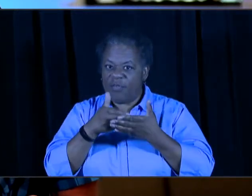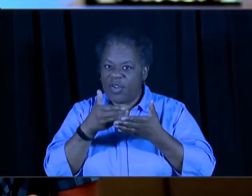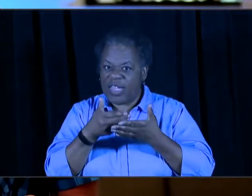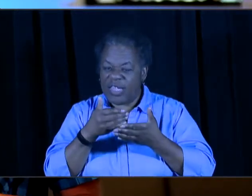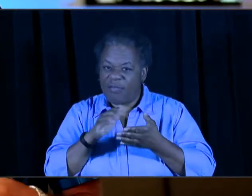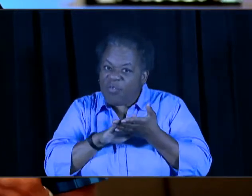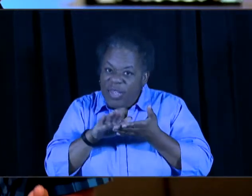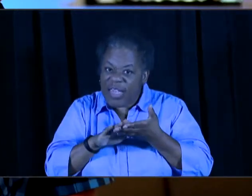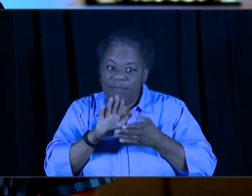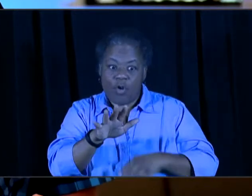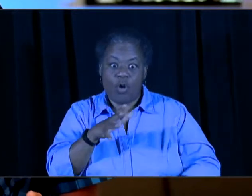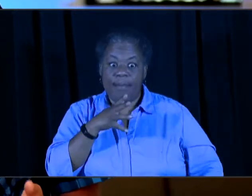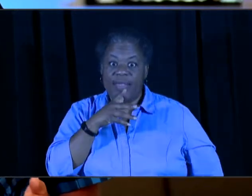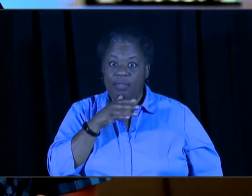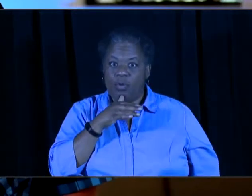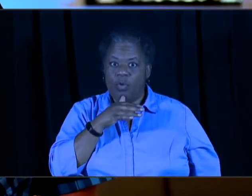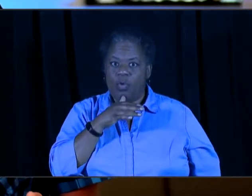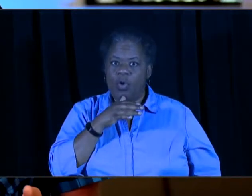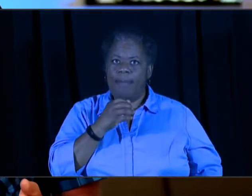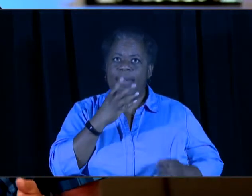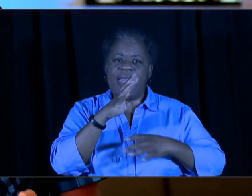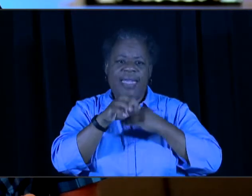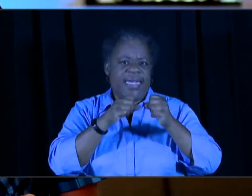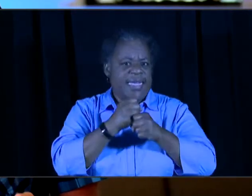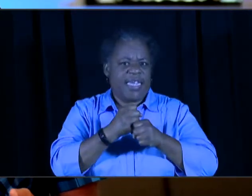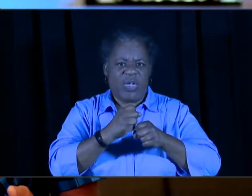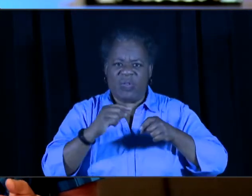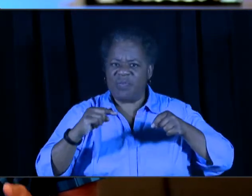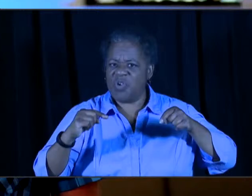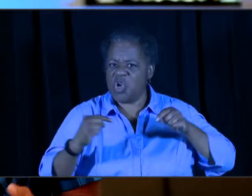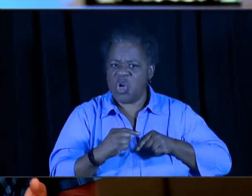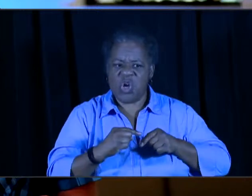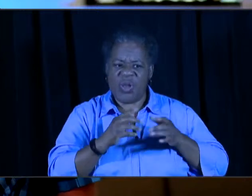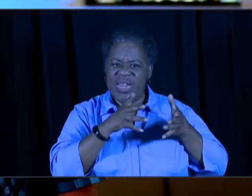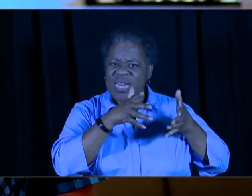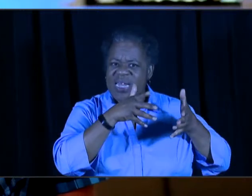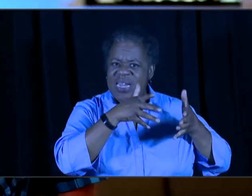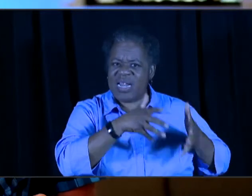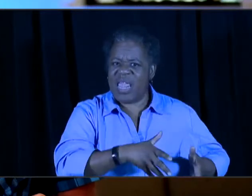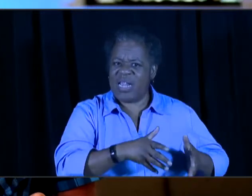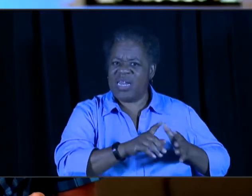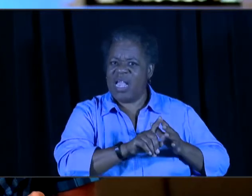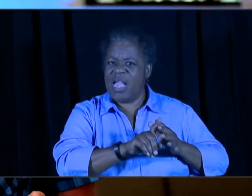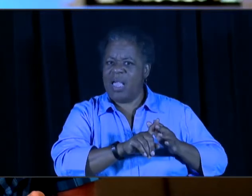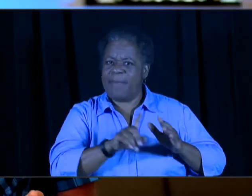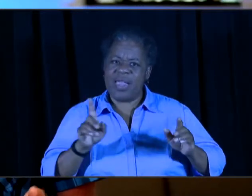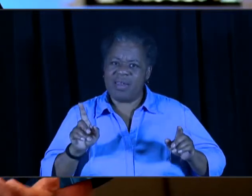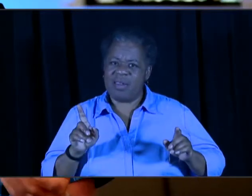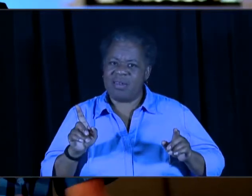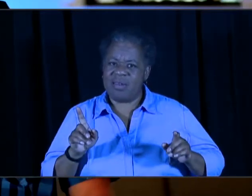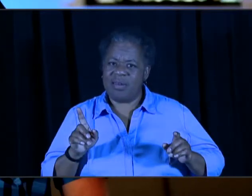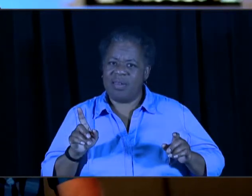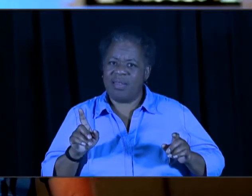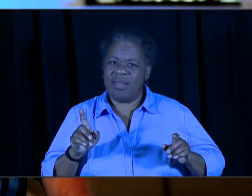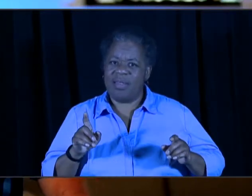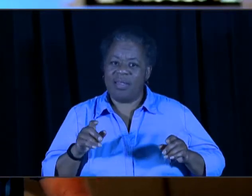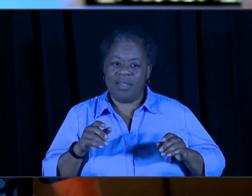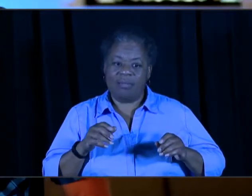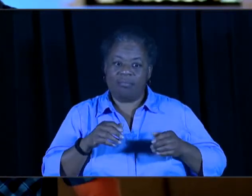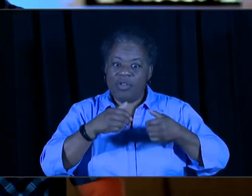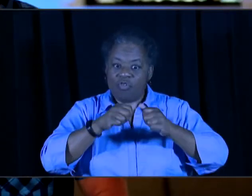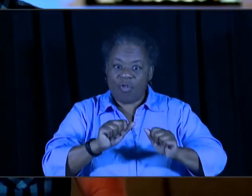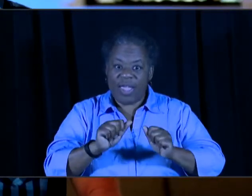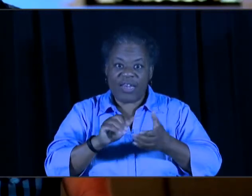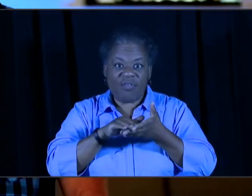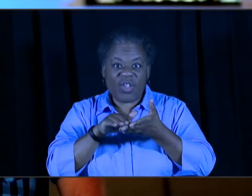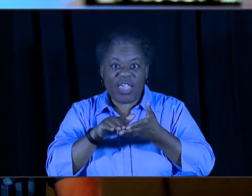mom for years of hurt and neglect and even abandonment. Trying to forgive a